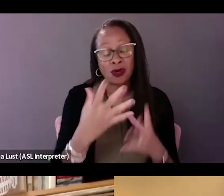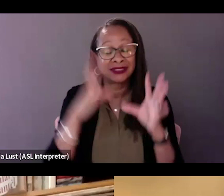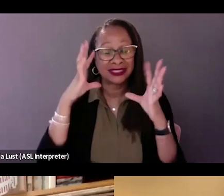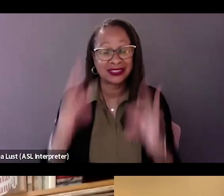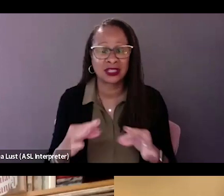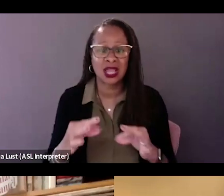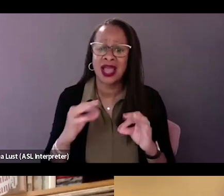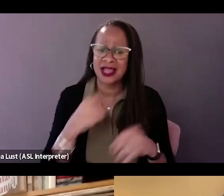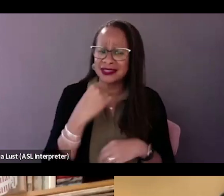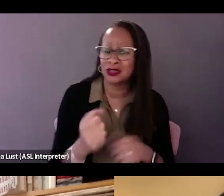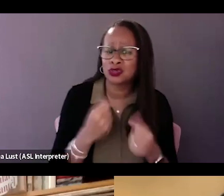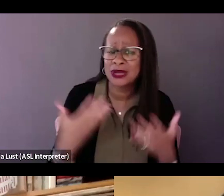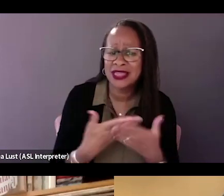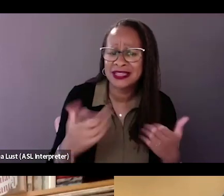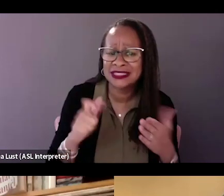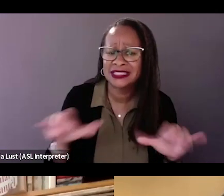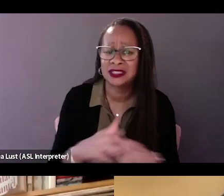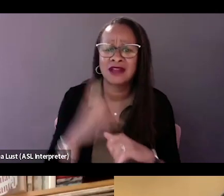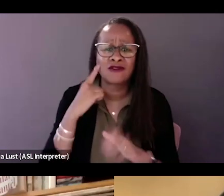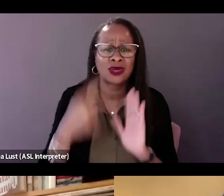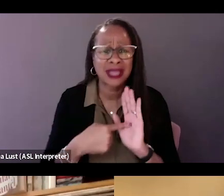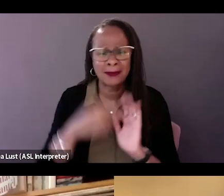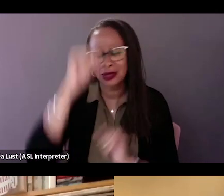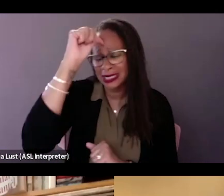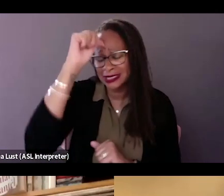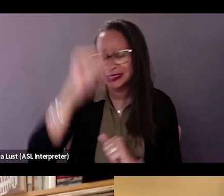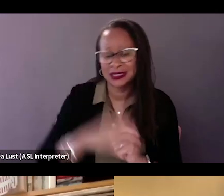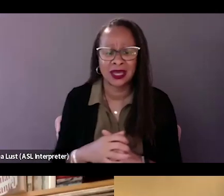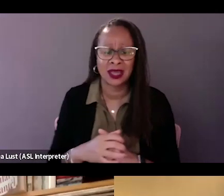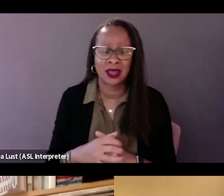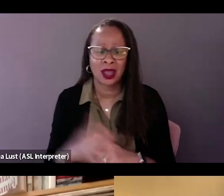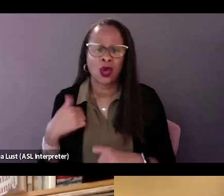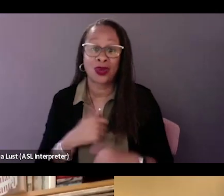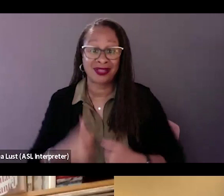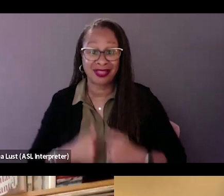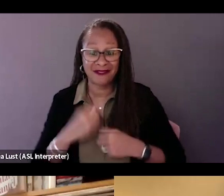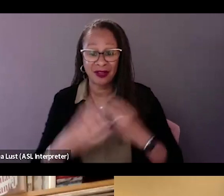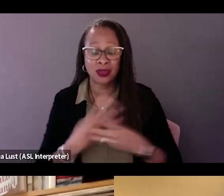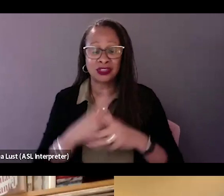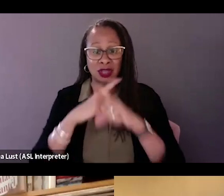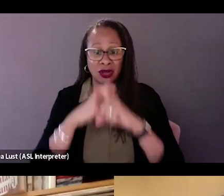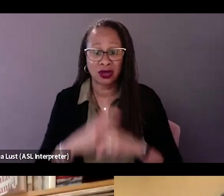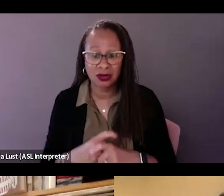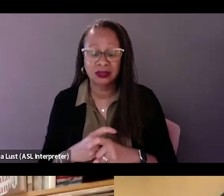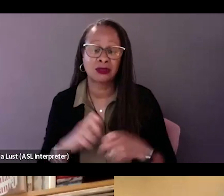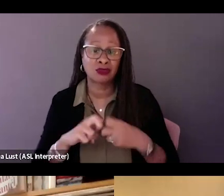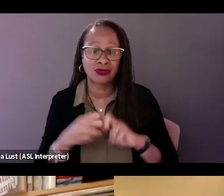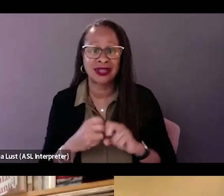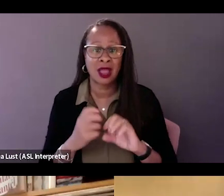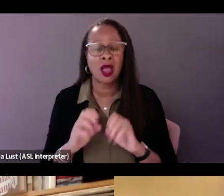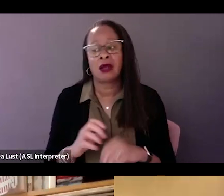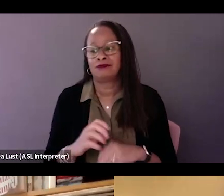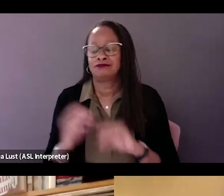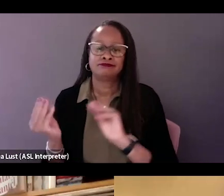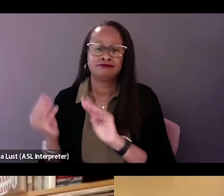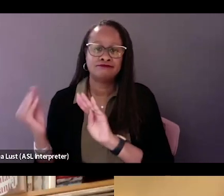done. For example, in India, we are living in a world of complex problems. Migration is a complex problem.